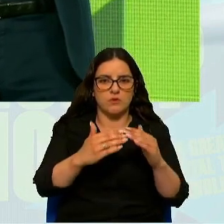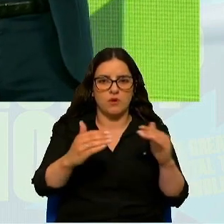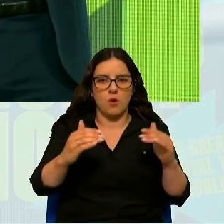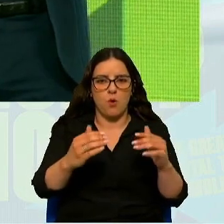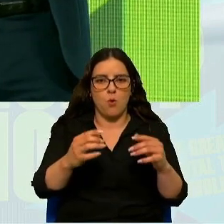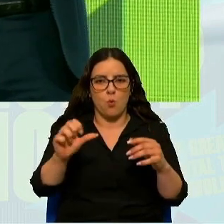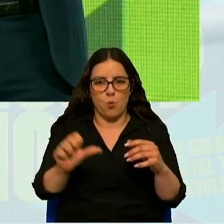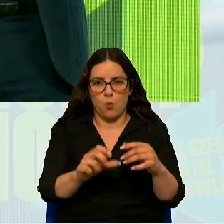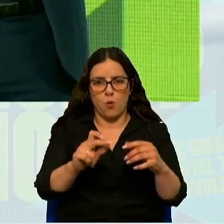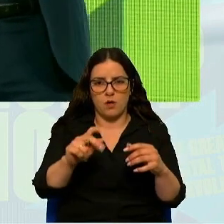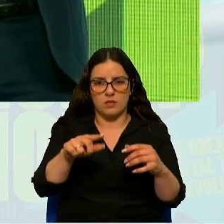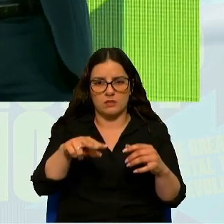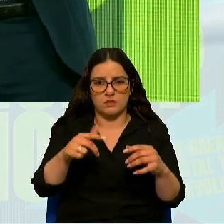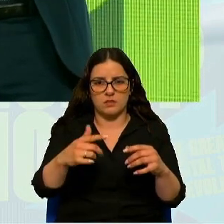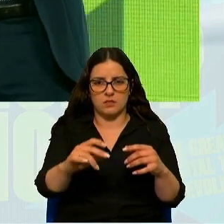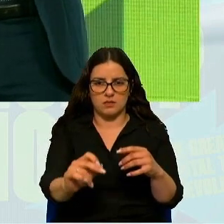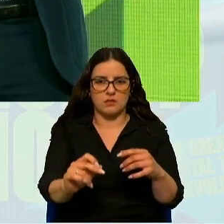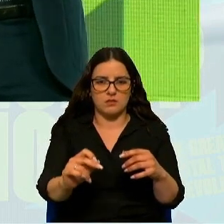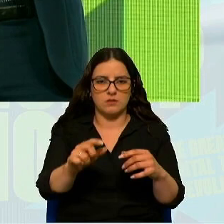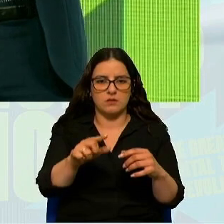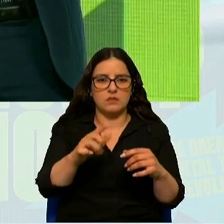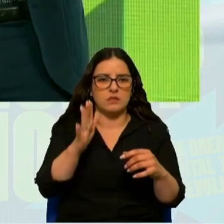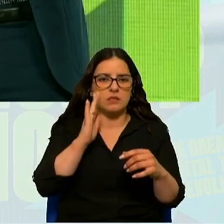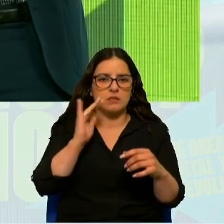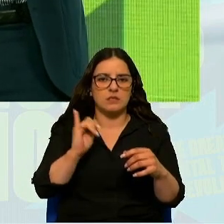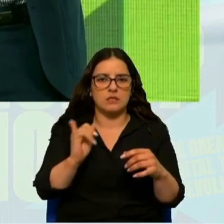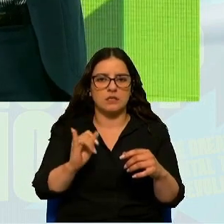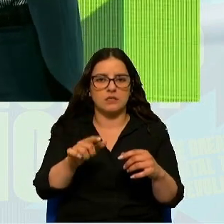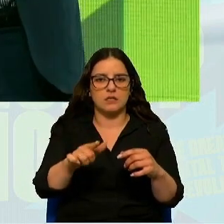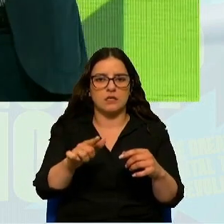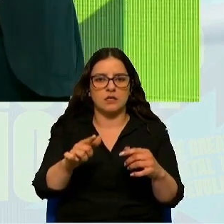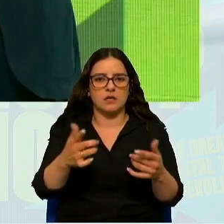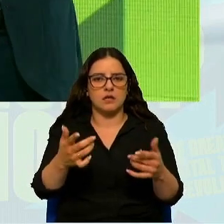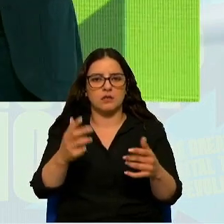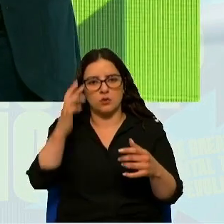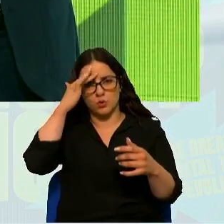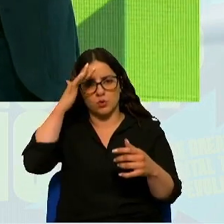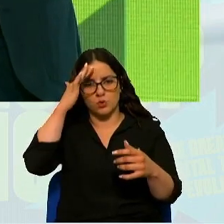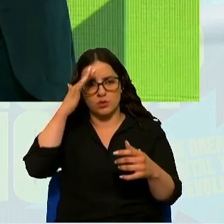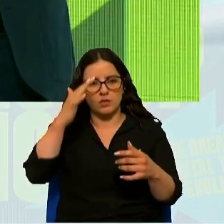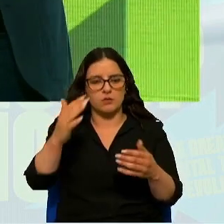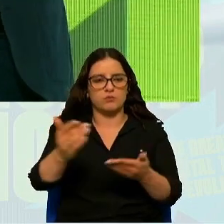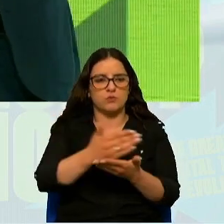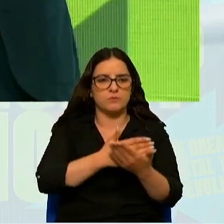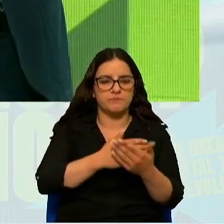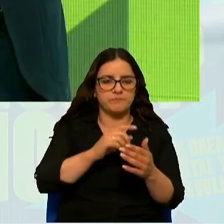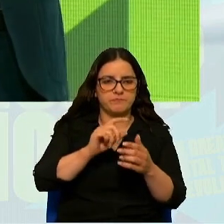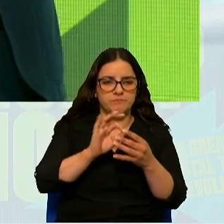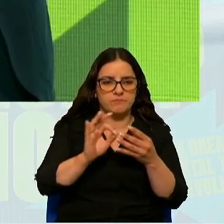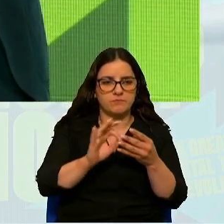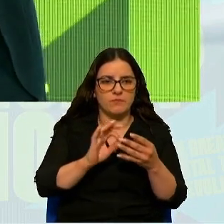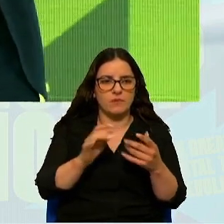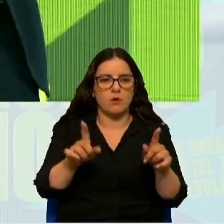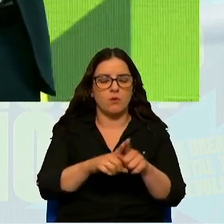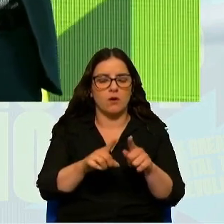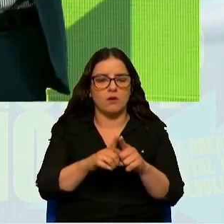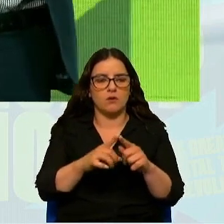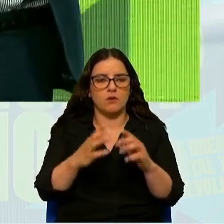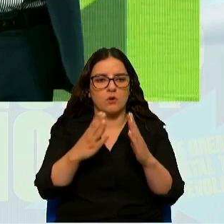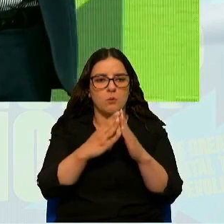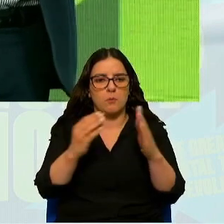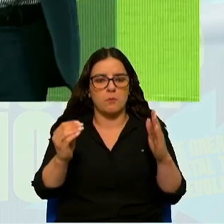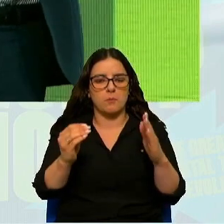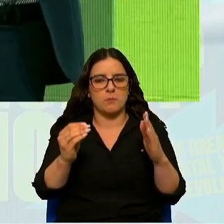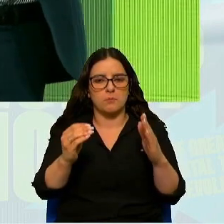manipulate quantic states, and we want to take profit of peculiarities of the quantum theory. I'm speaking